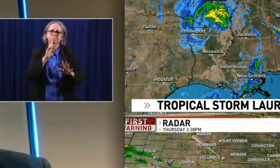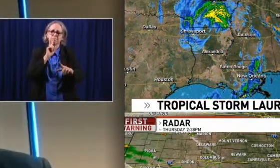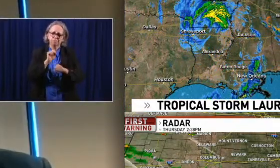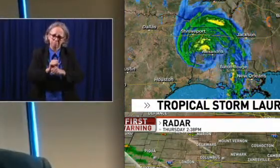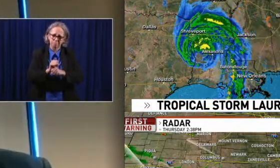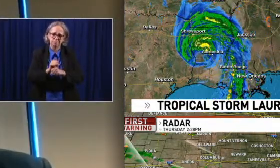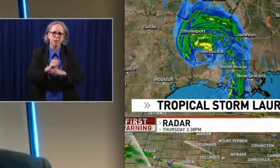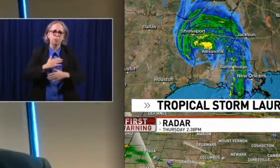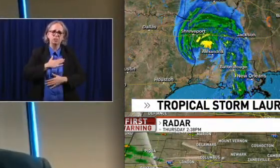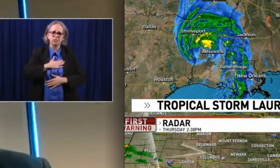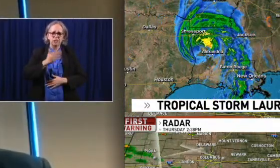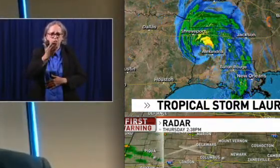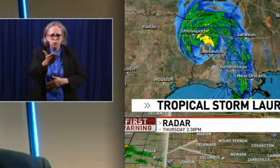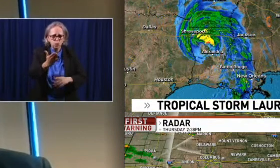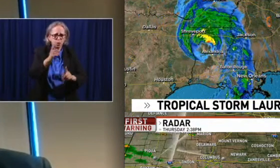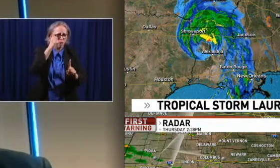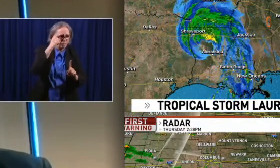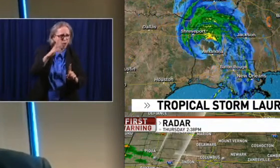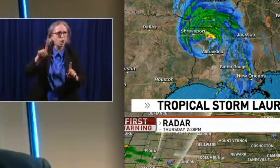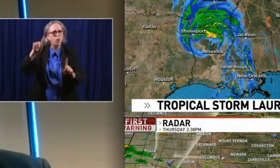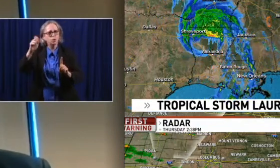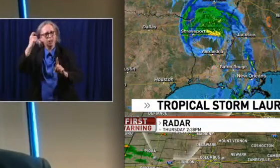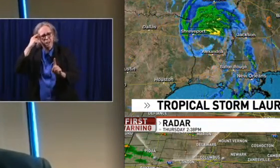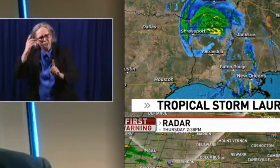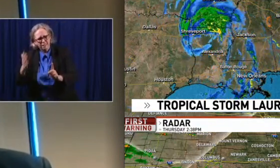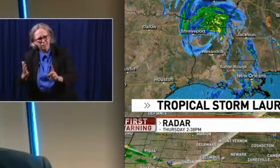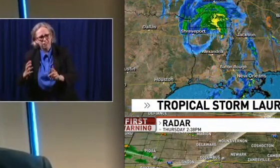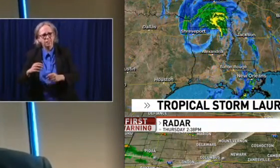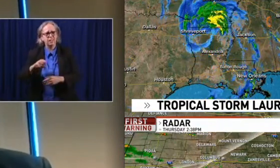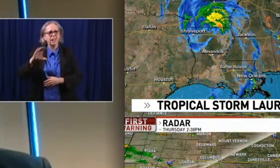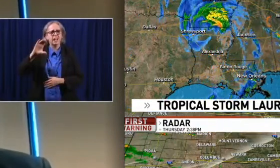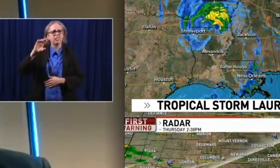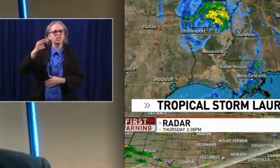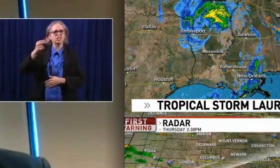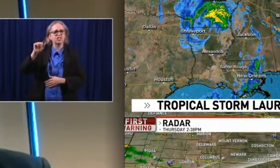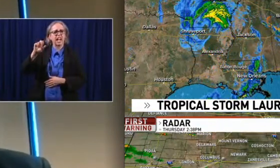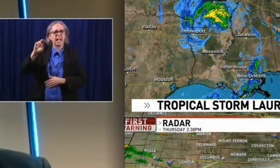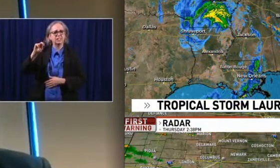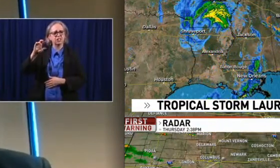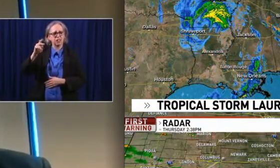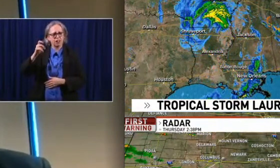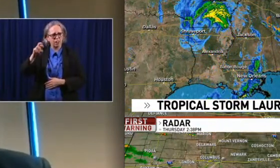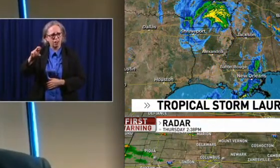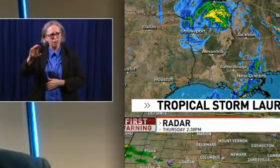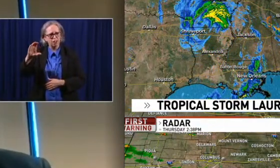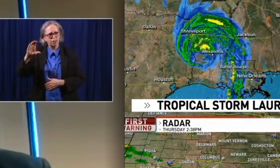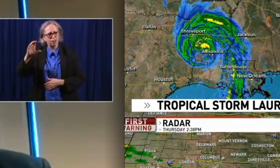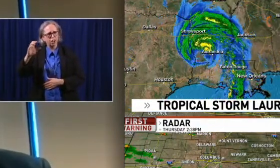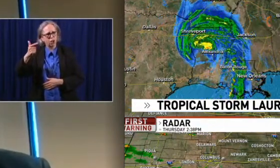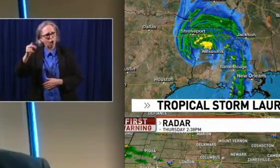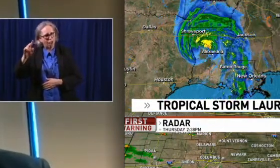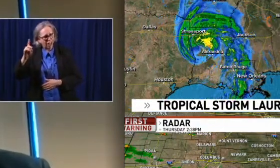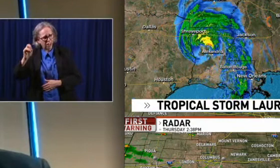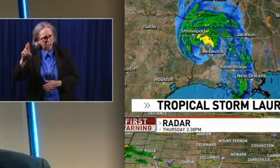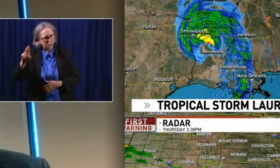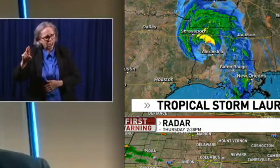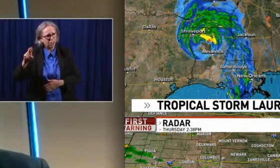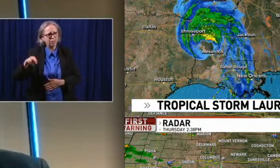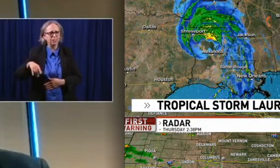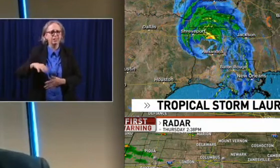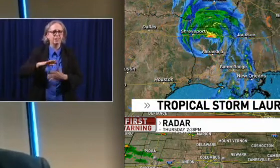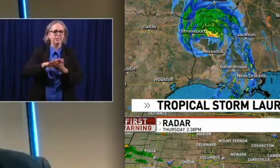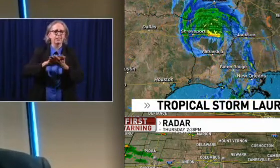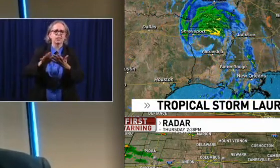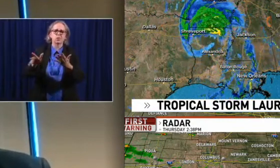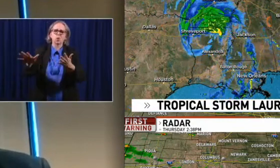Husted and to Chancellor Gardner and to my dear friend Jack Hershey from OACC for the stalwart and steadfast